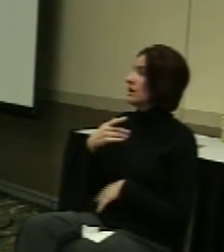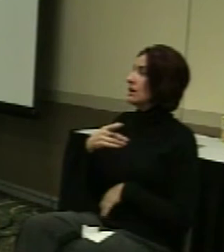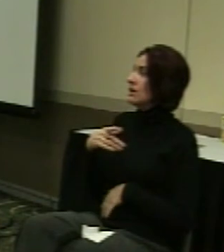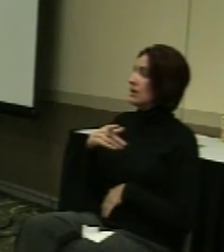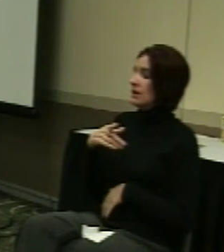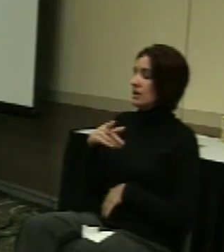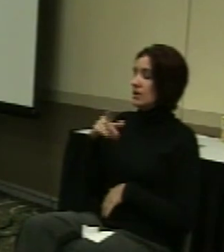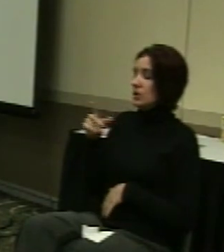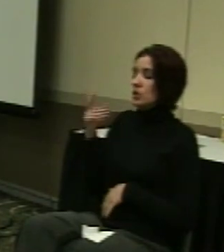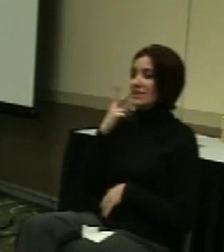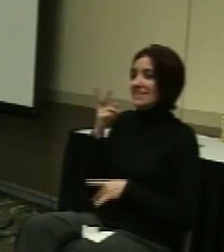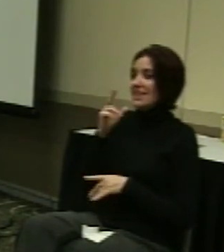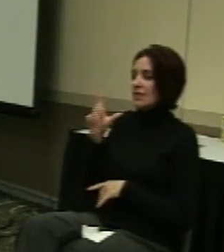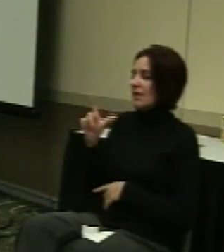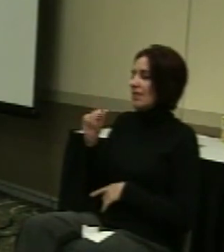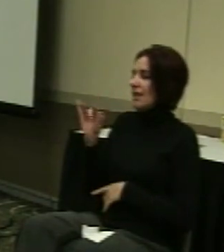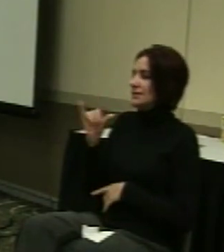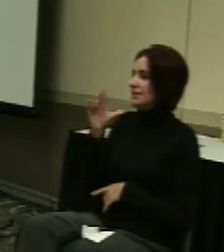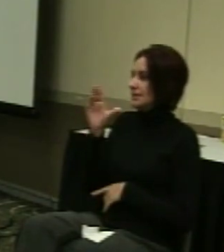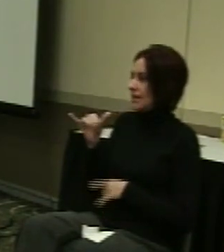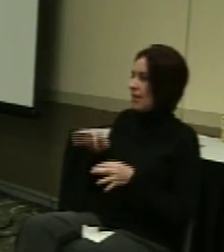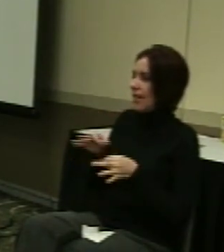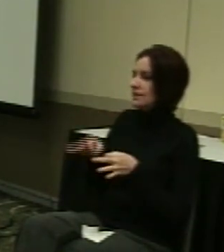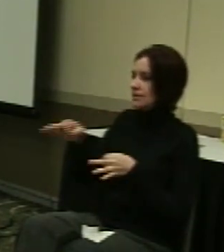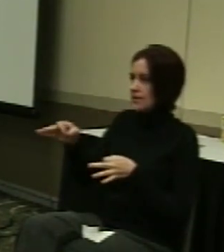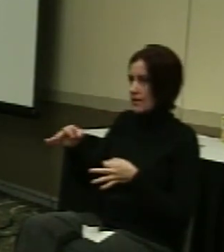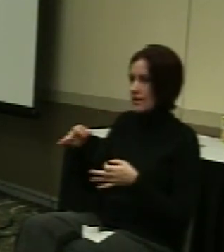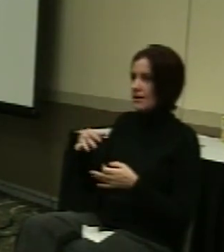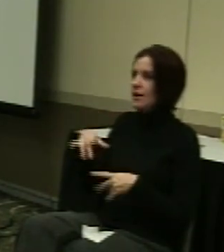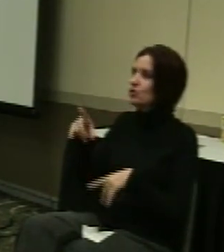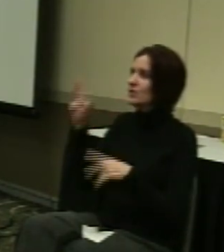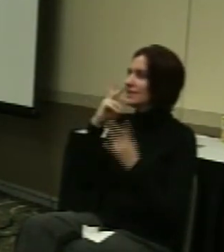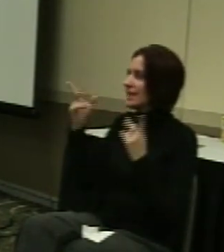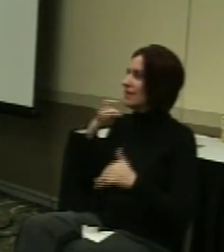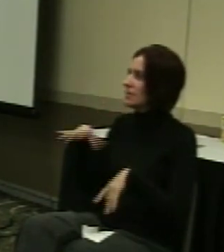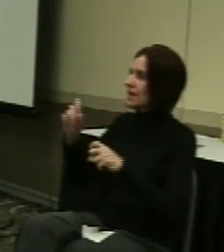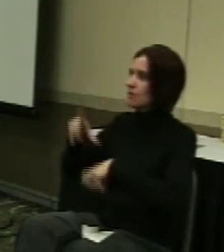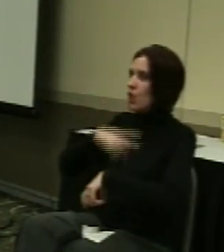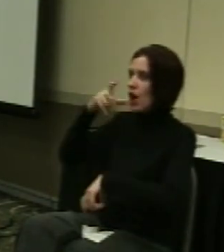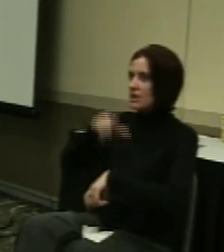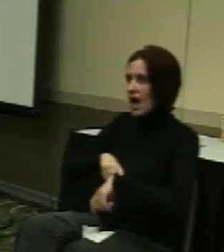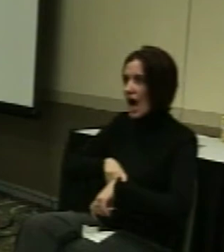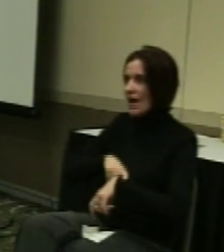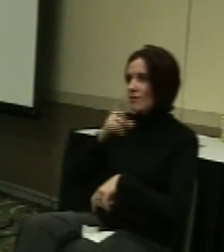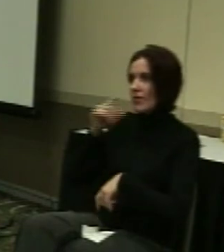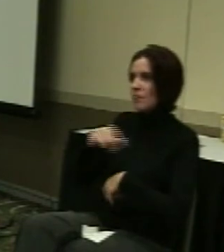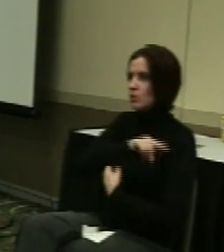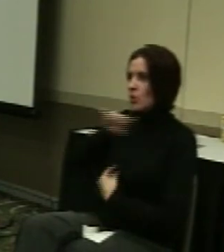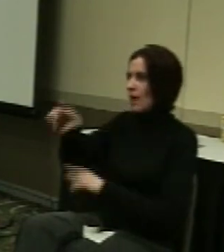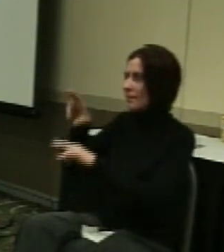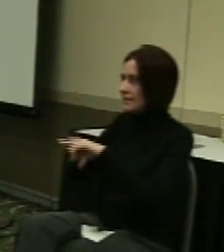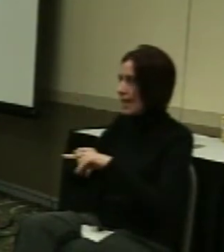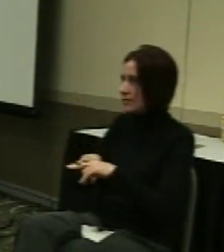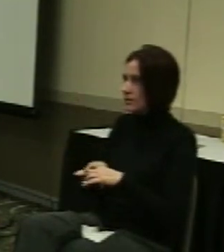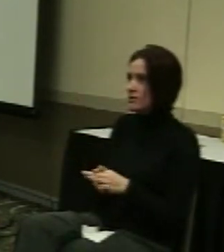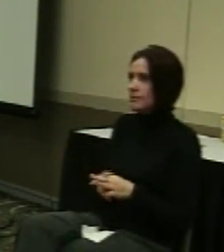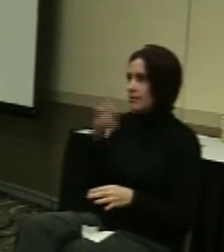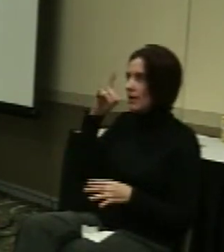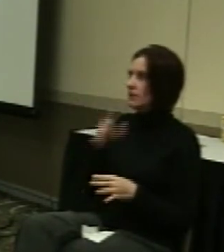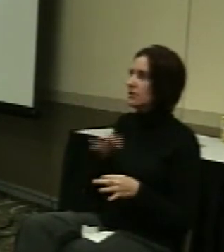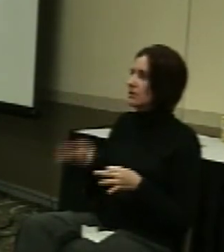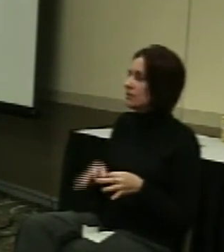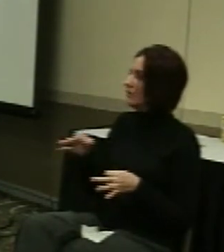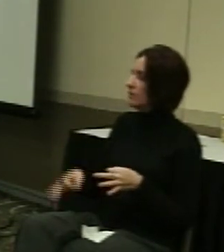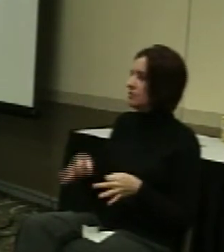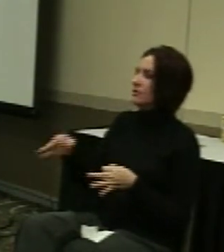get their acts together. Have you ever had that? They come into their class and how long does it take them to get them seated down? How long? It can